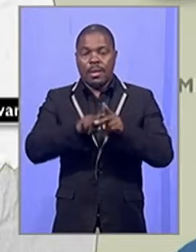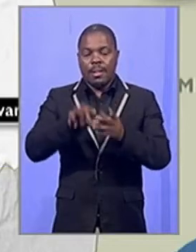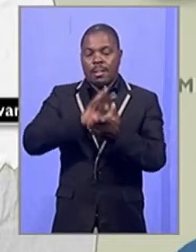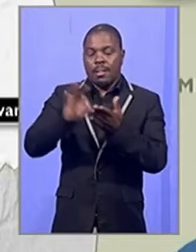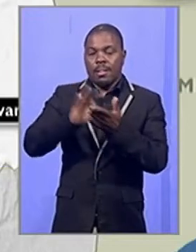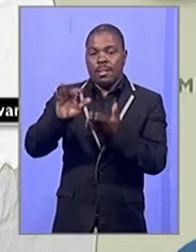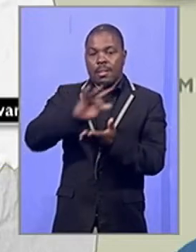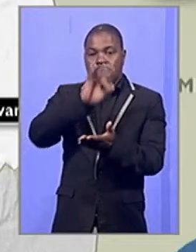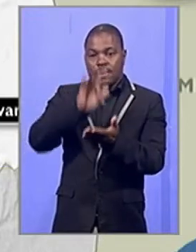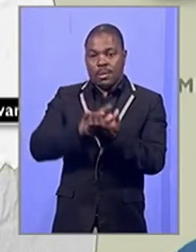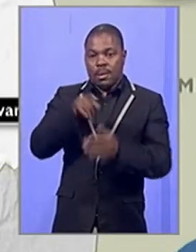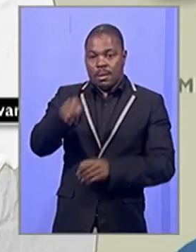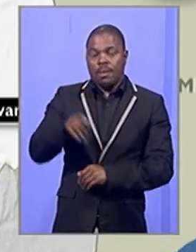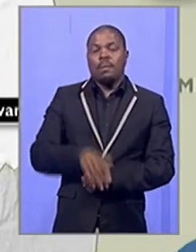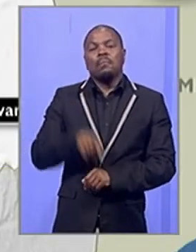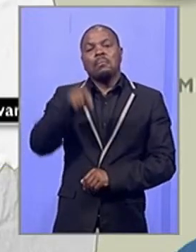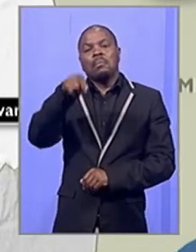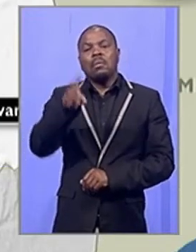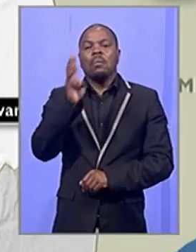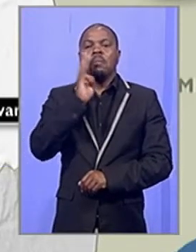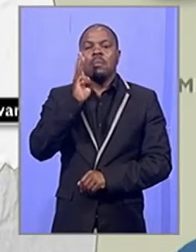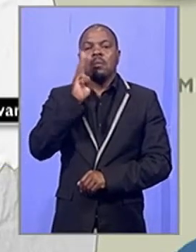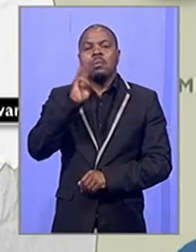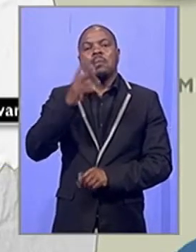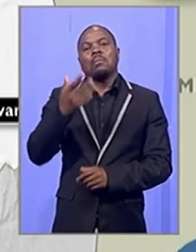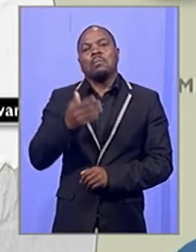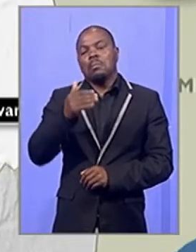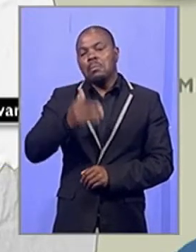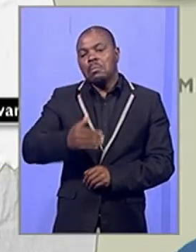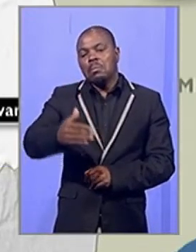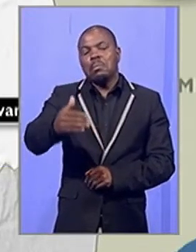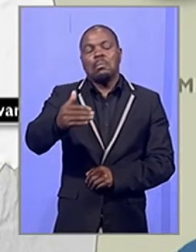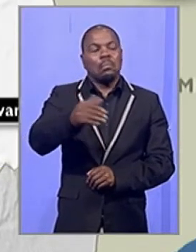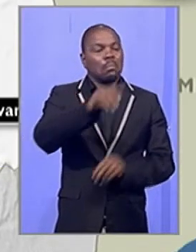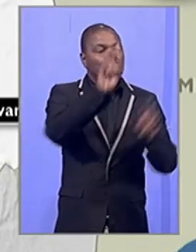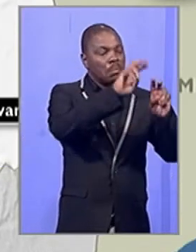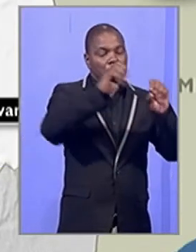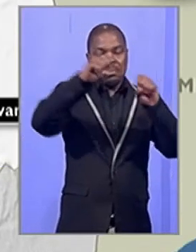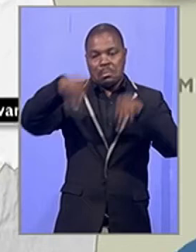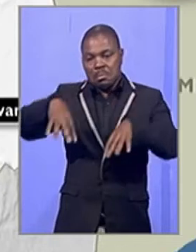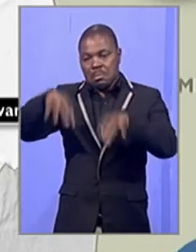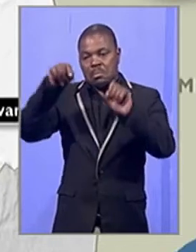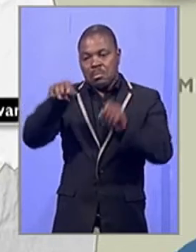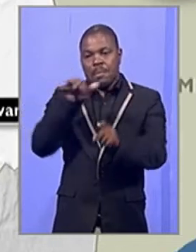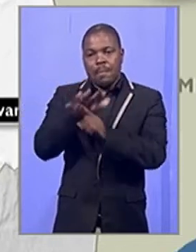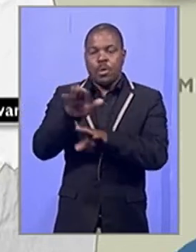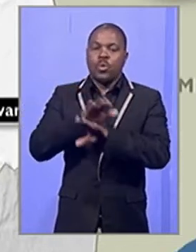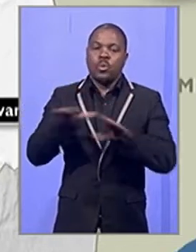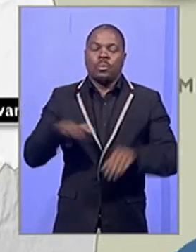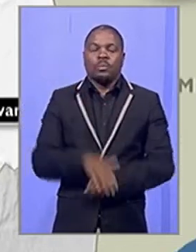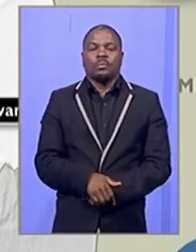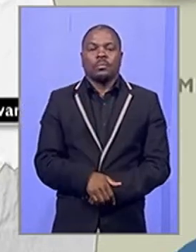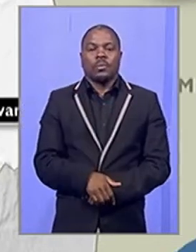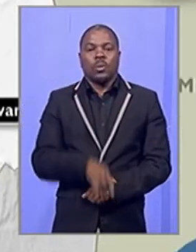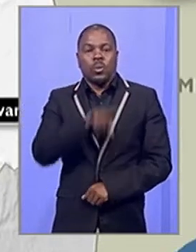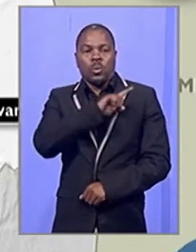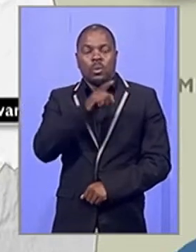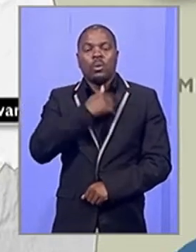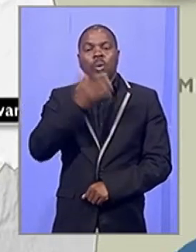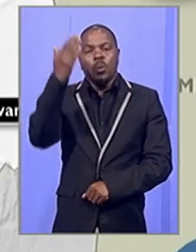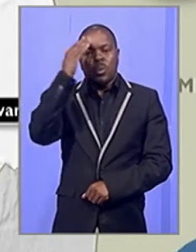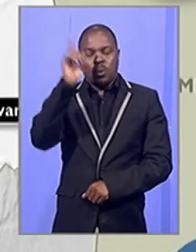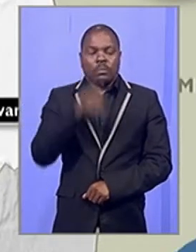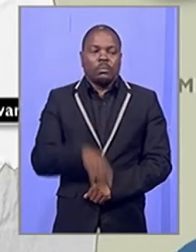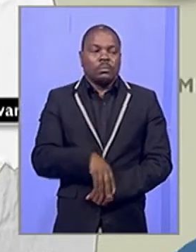plants tša rena ba se ka ba direla gore ge bo ba le load shedding motlhagaso se ka ba affecta mafelo ao bjale ka re tseba gore metsi